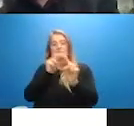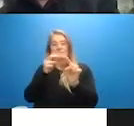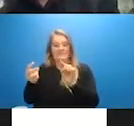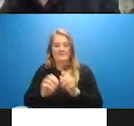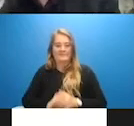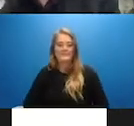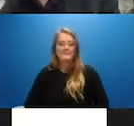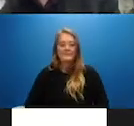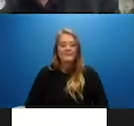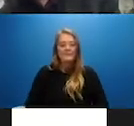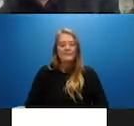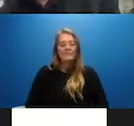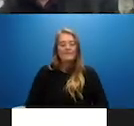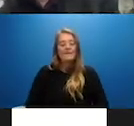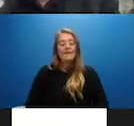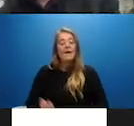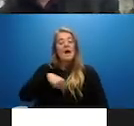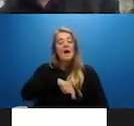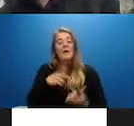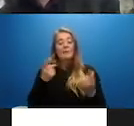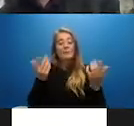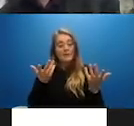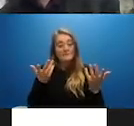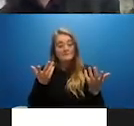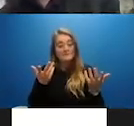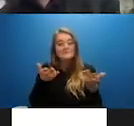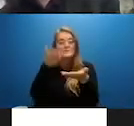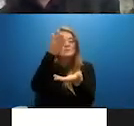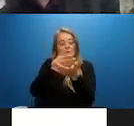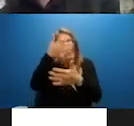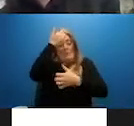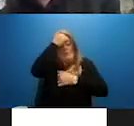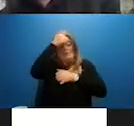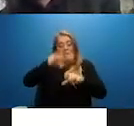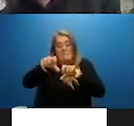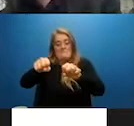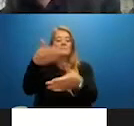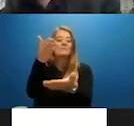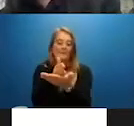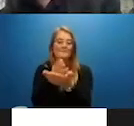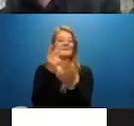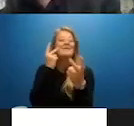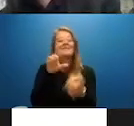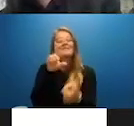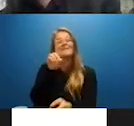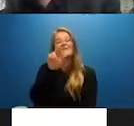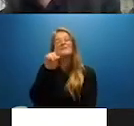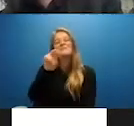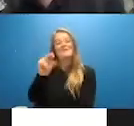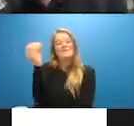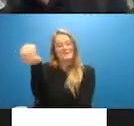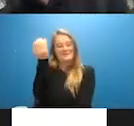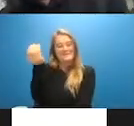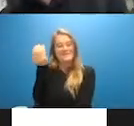therefore, is what this sign tells us to do, to stop colonization. This is a sign I saw in Dryden, Ontario, and I couldn't believe it. I asked the